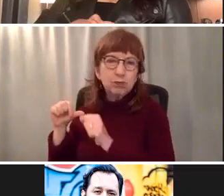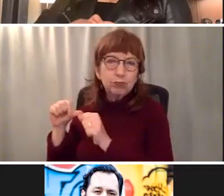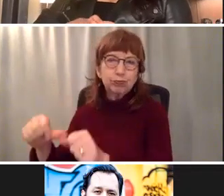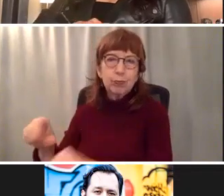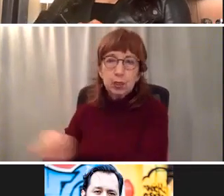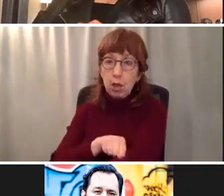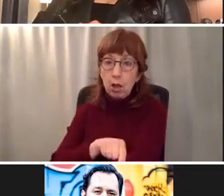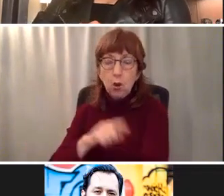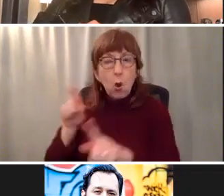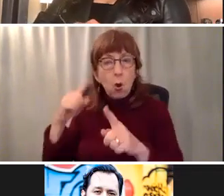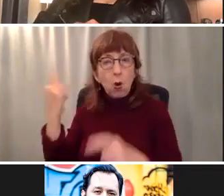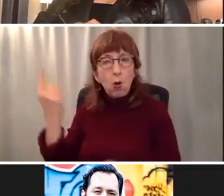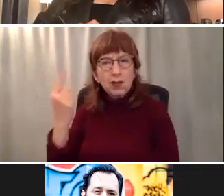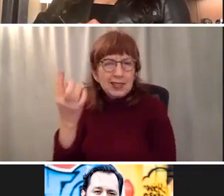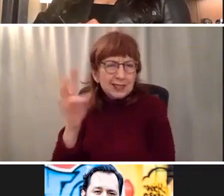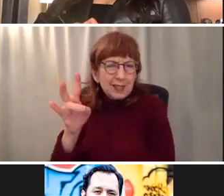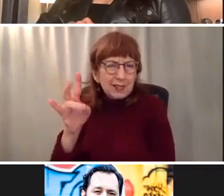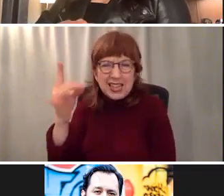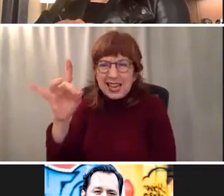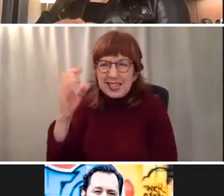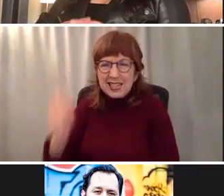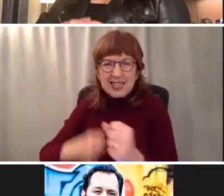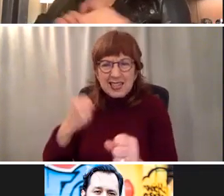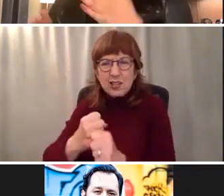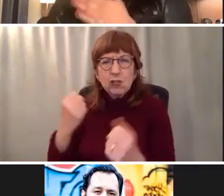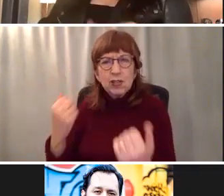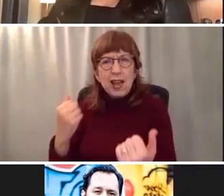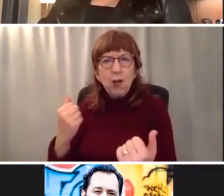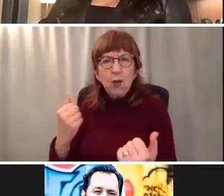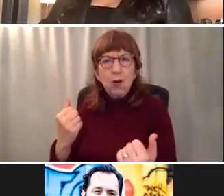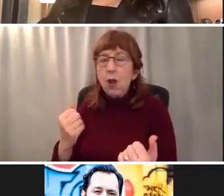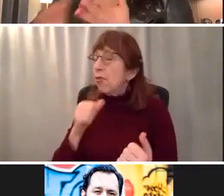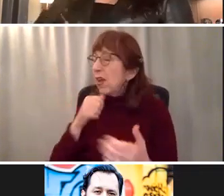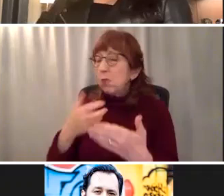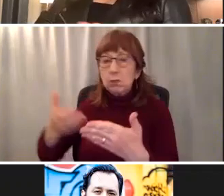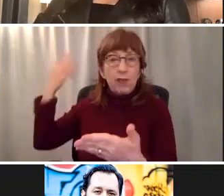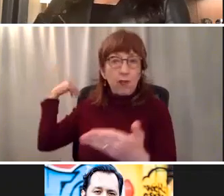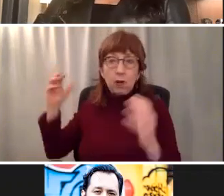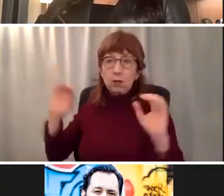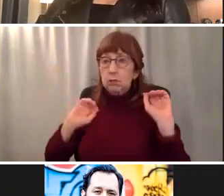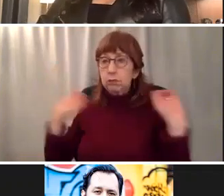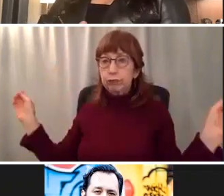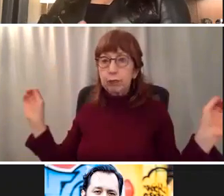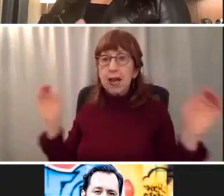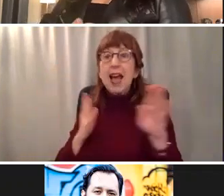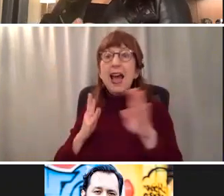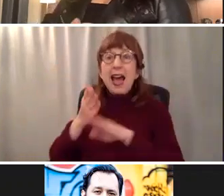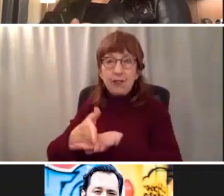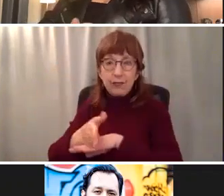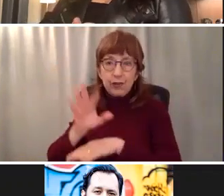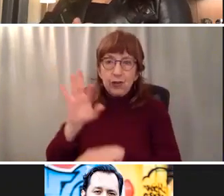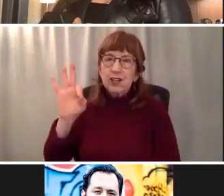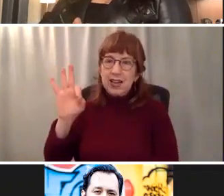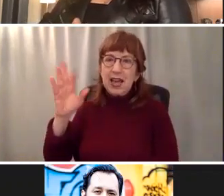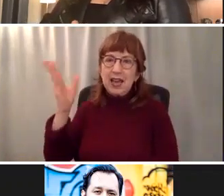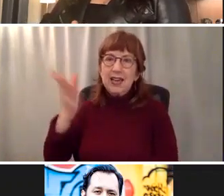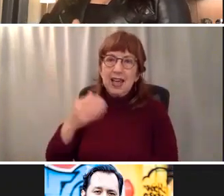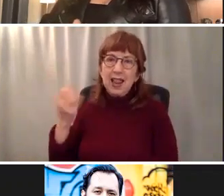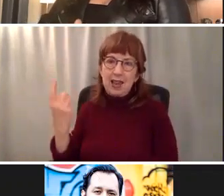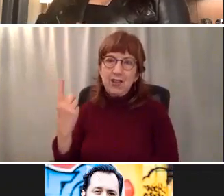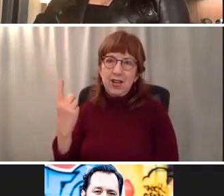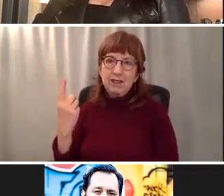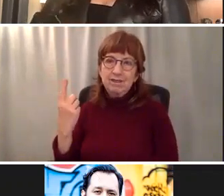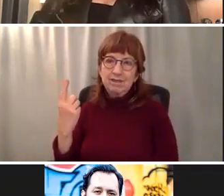about 18 years now. So they weren't here before. They were only here after the 9/11 attacks. And ICE was